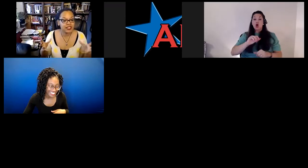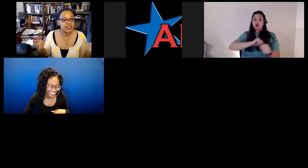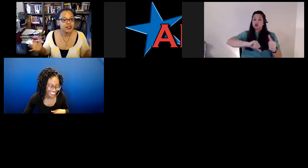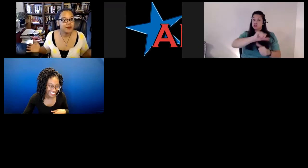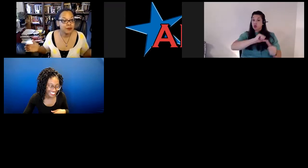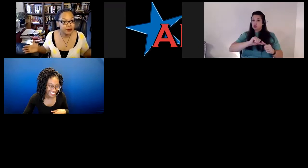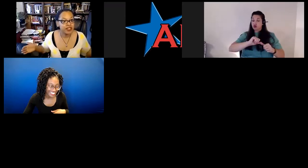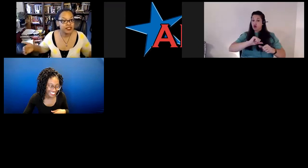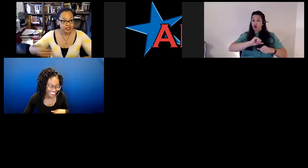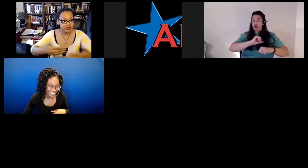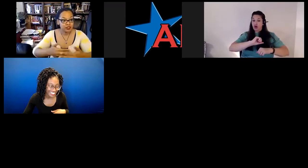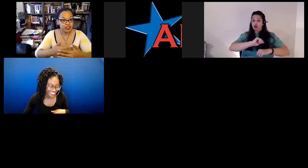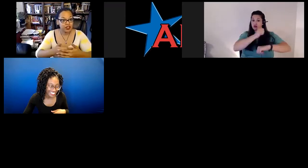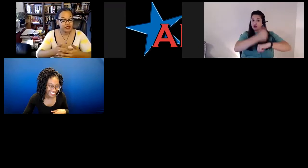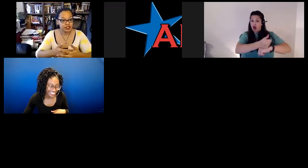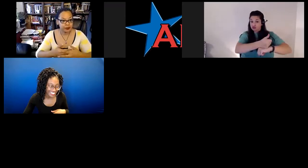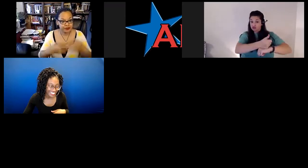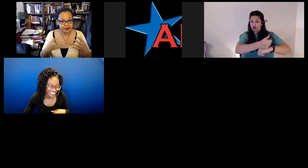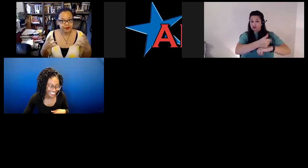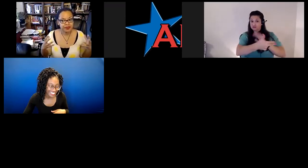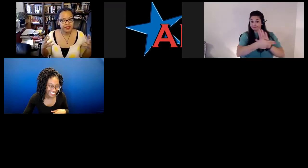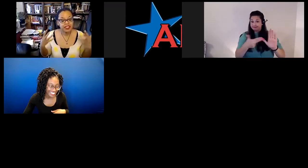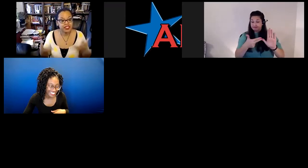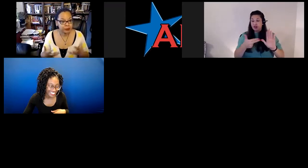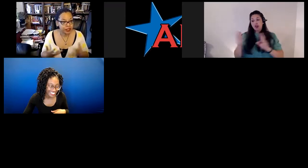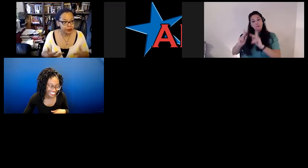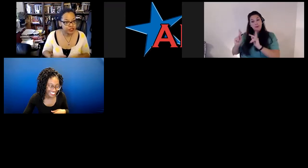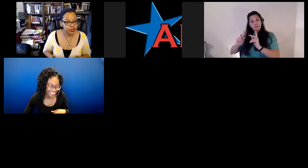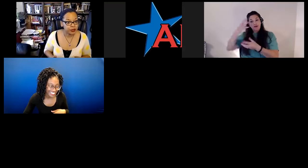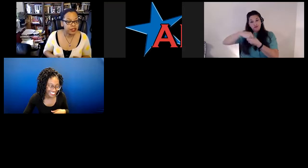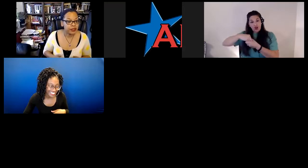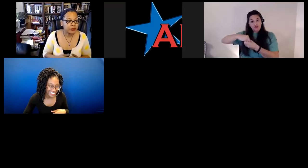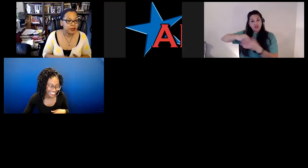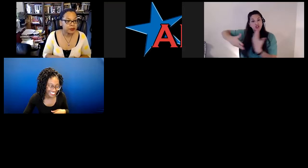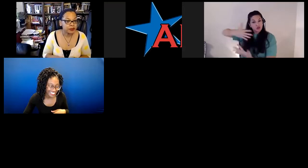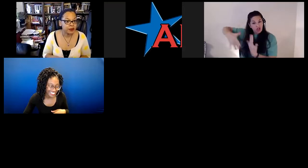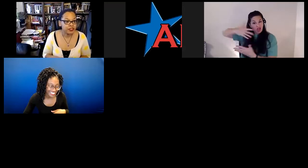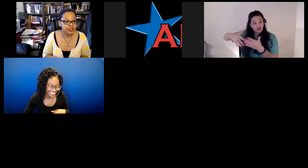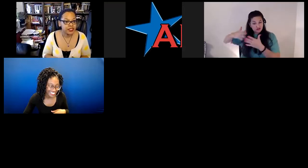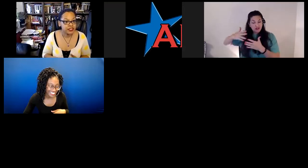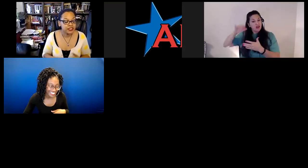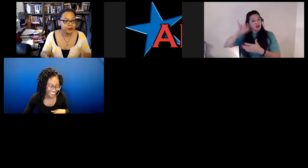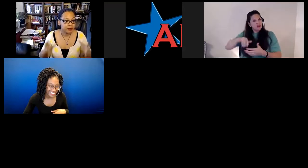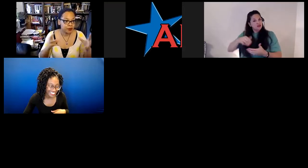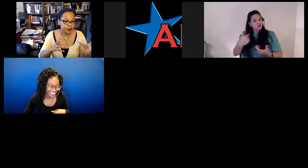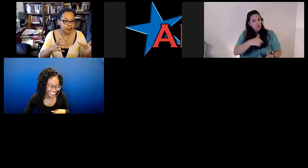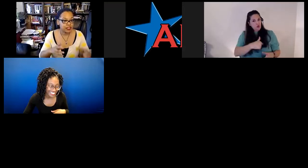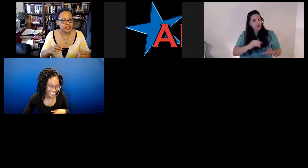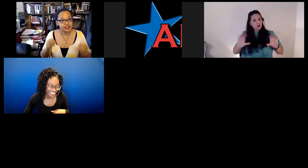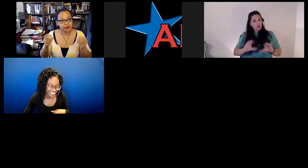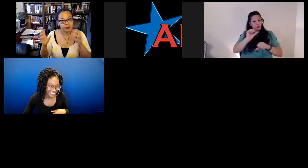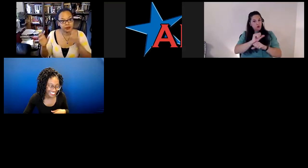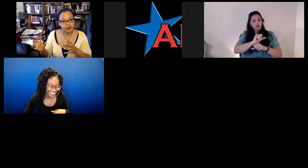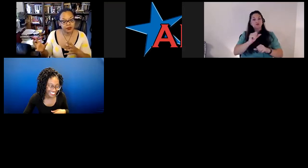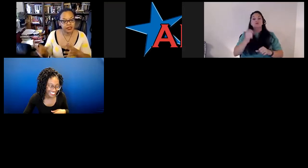and people as sociology. This is something that we do. My mom always used to say there's things that people are and there's